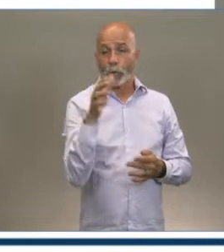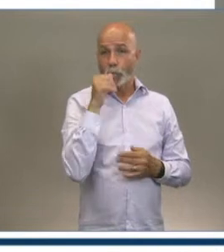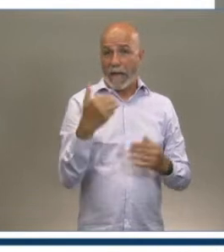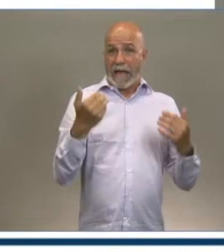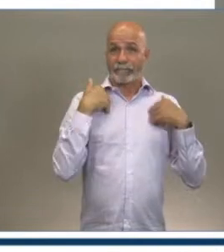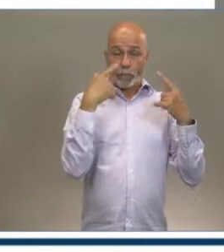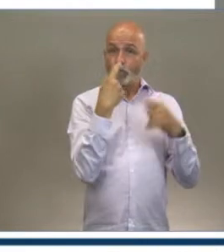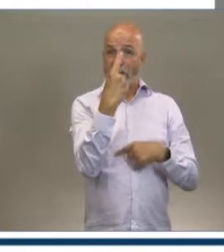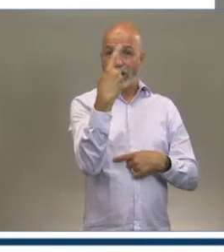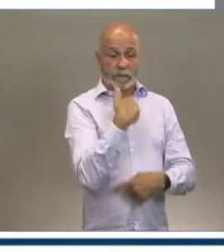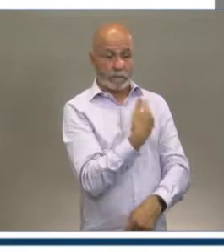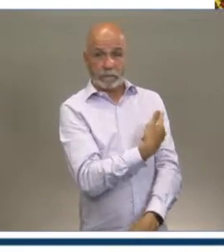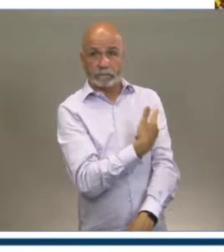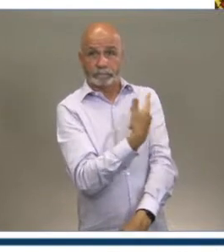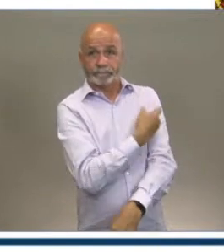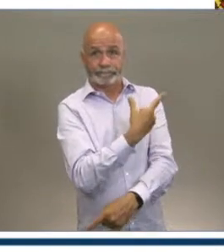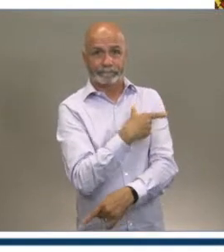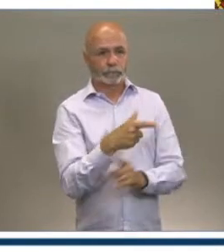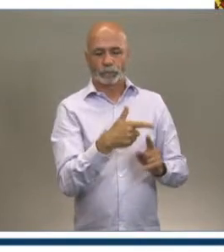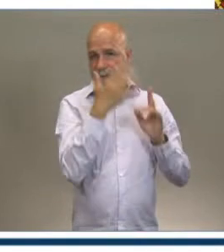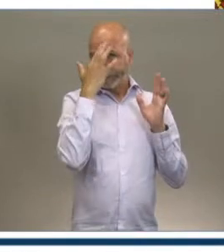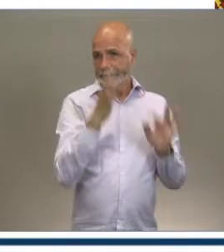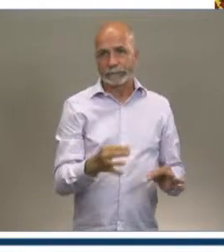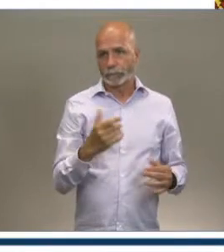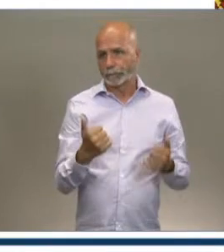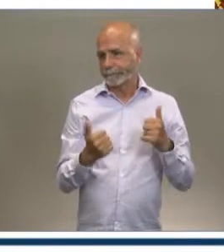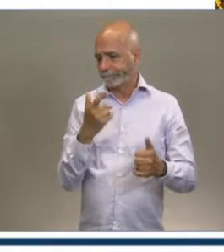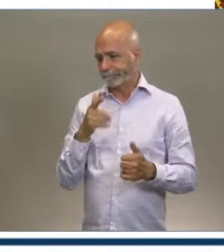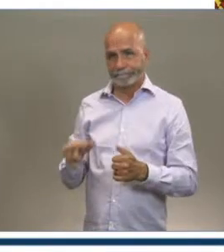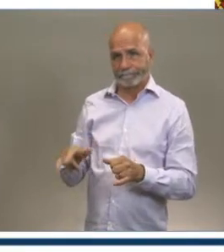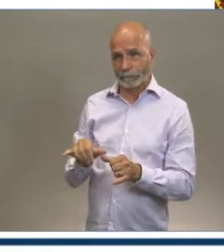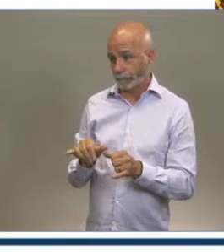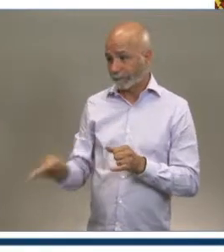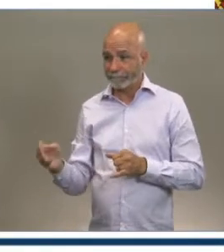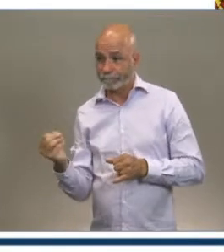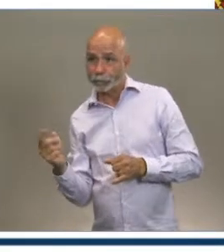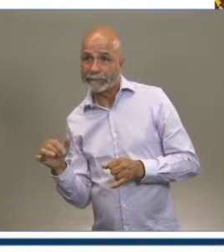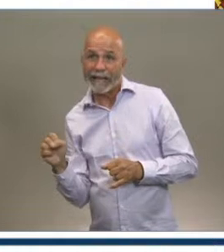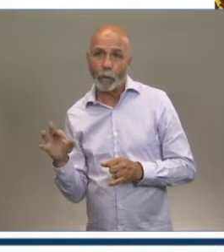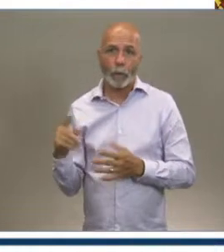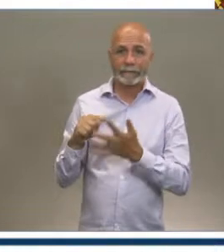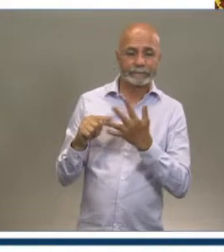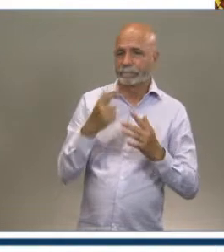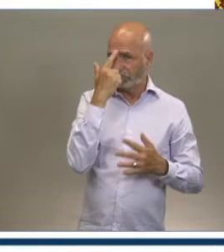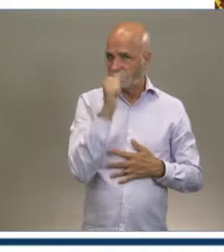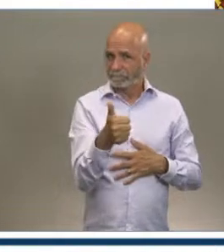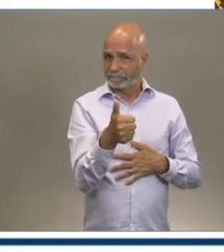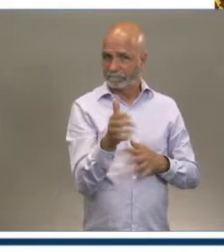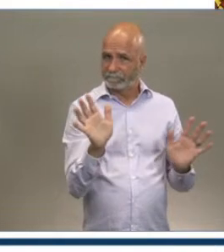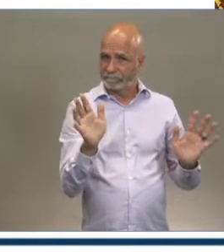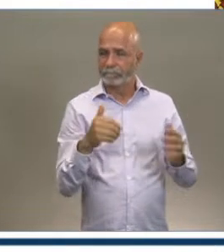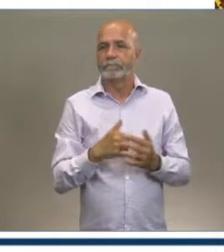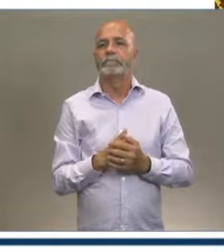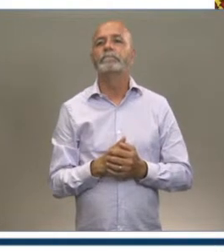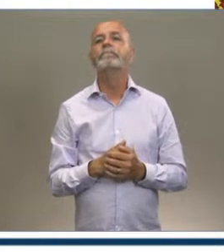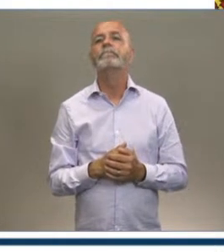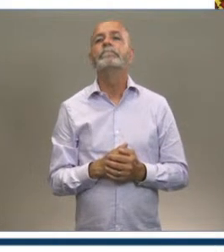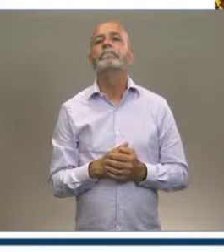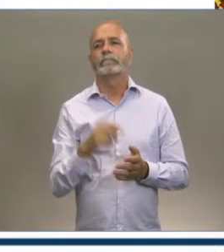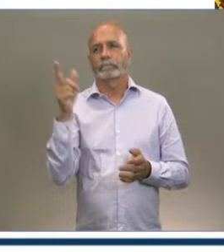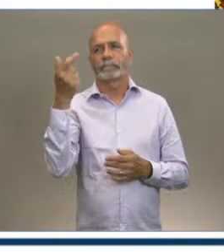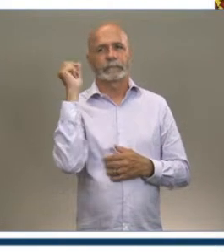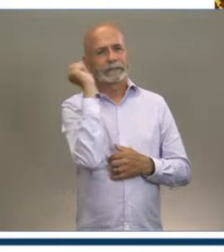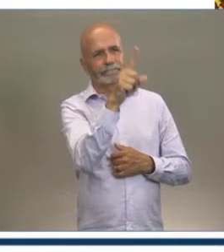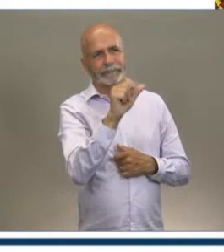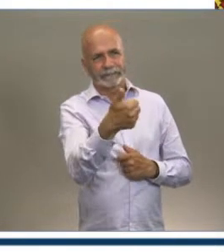their parents. Thank you for that. I asked you last week, I'm going to ask you again. Can you tell us what